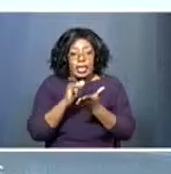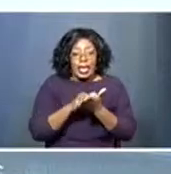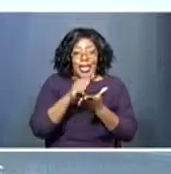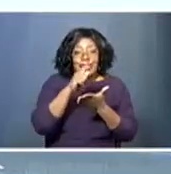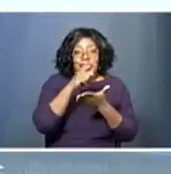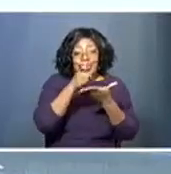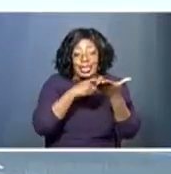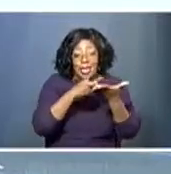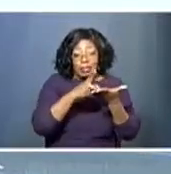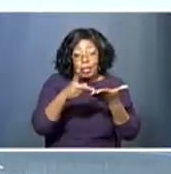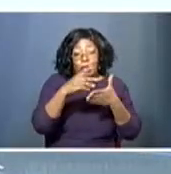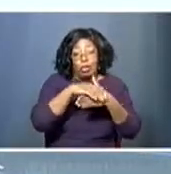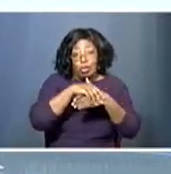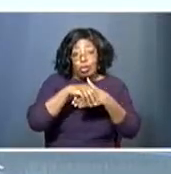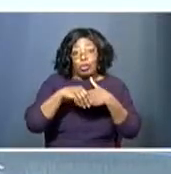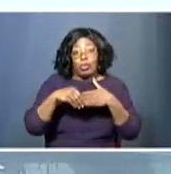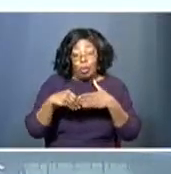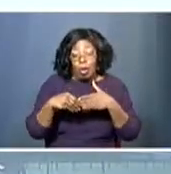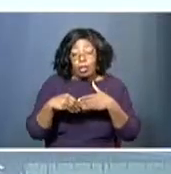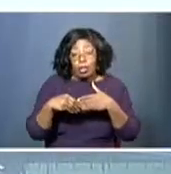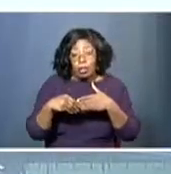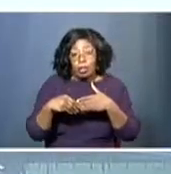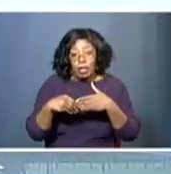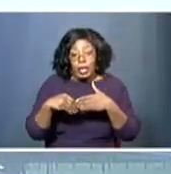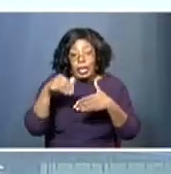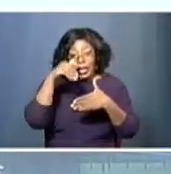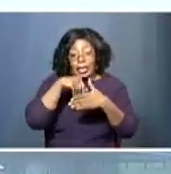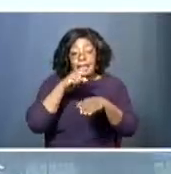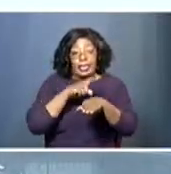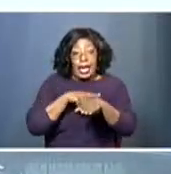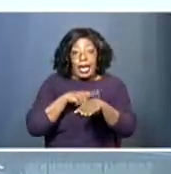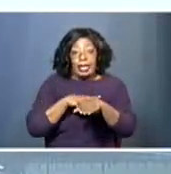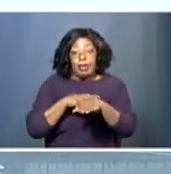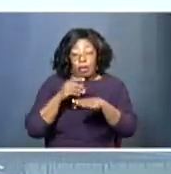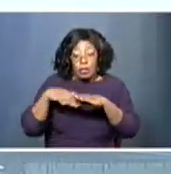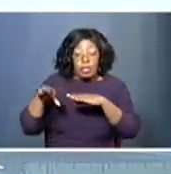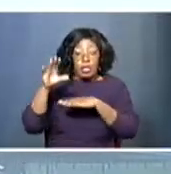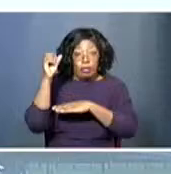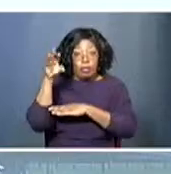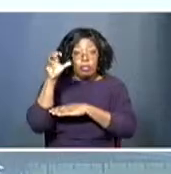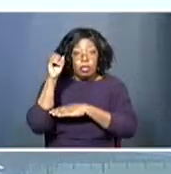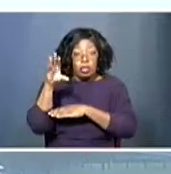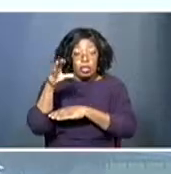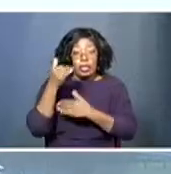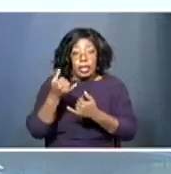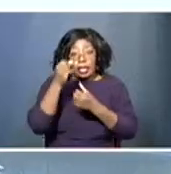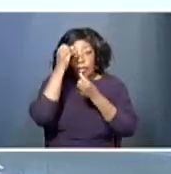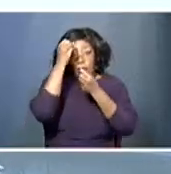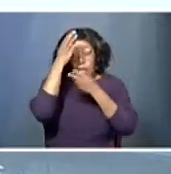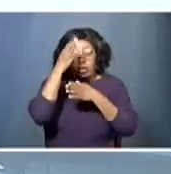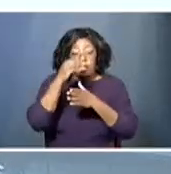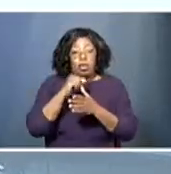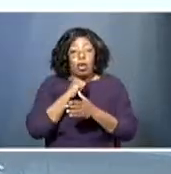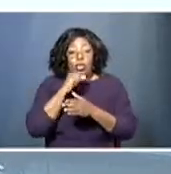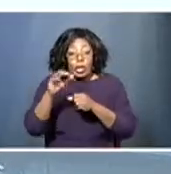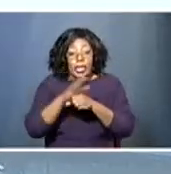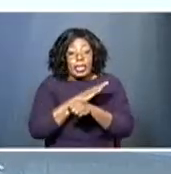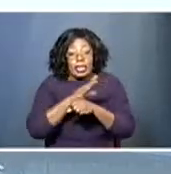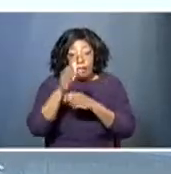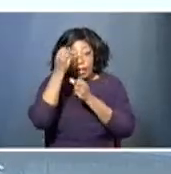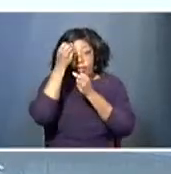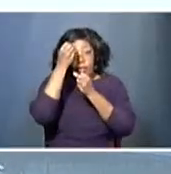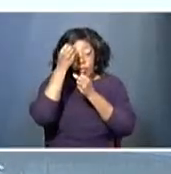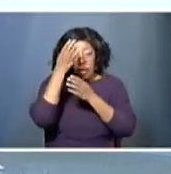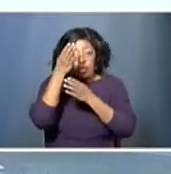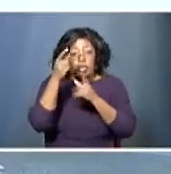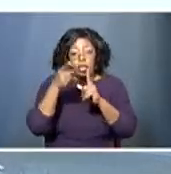taxpayers' dollars diverted to the task force during the state of emergency, the availability of information, or a lack thereof, as it pertains